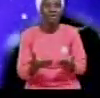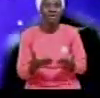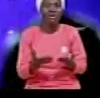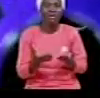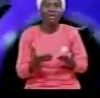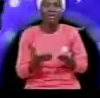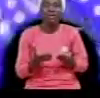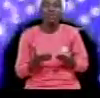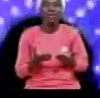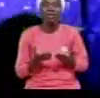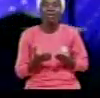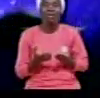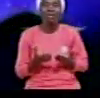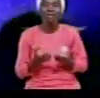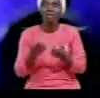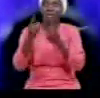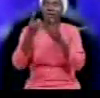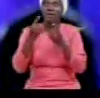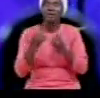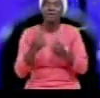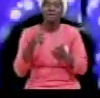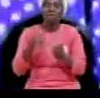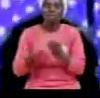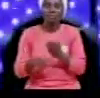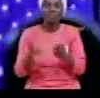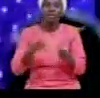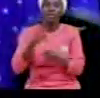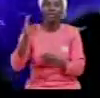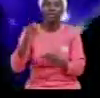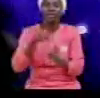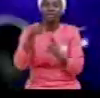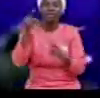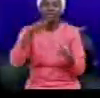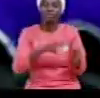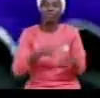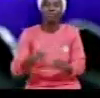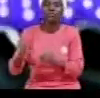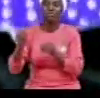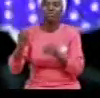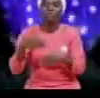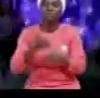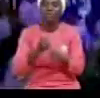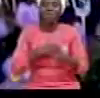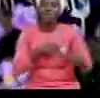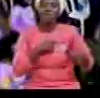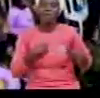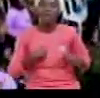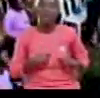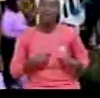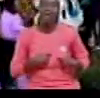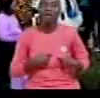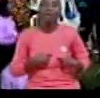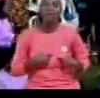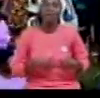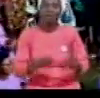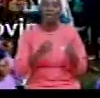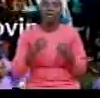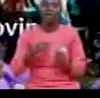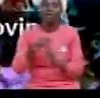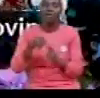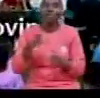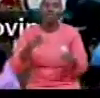we sing, come down, Spirit, when you move, you make my heart pound, when you fill the room.